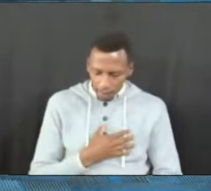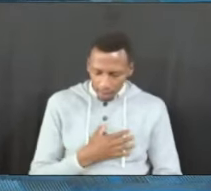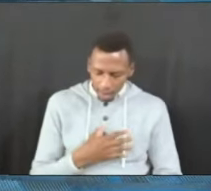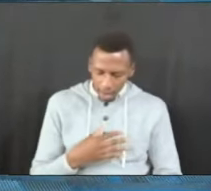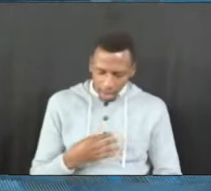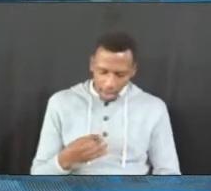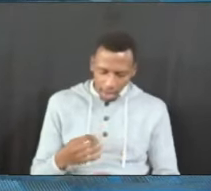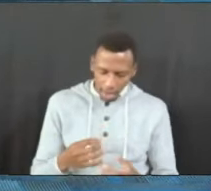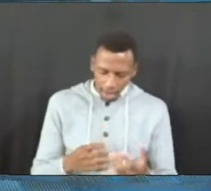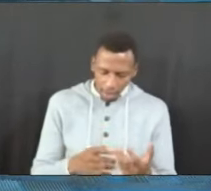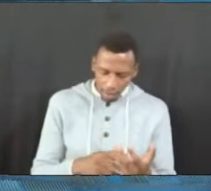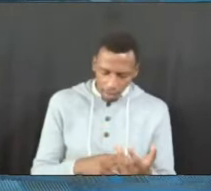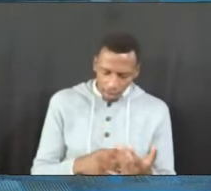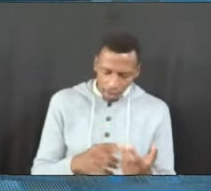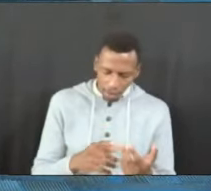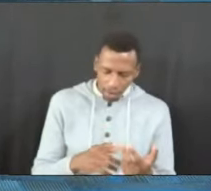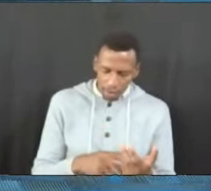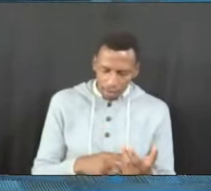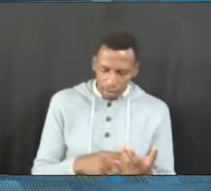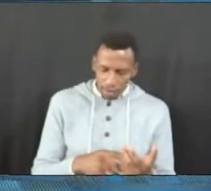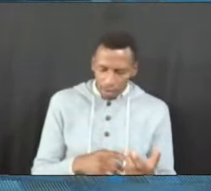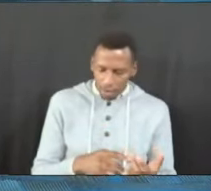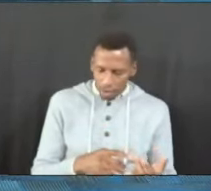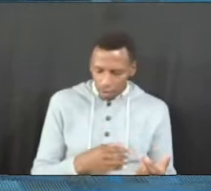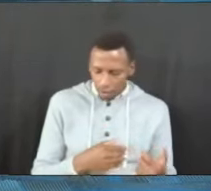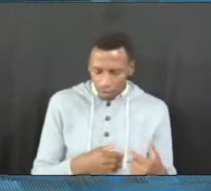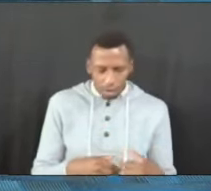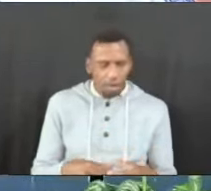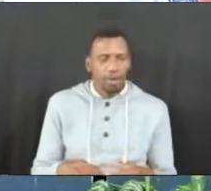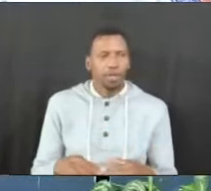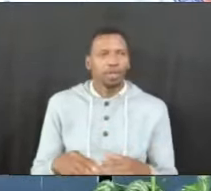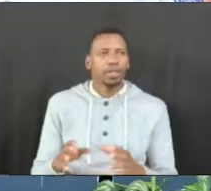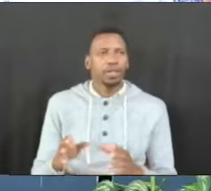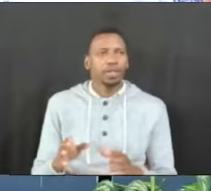loss and poor